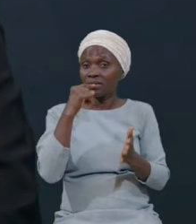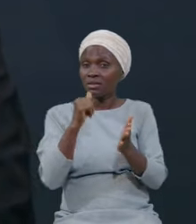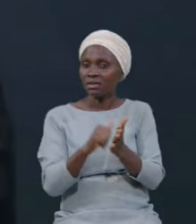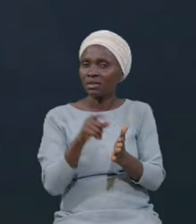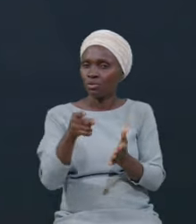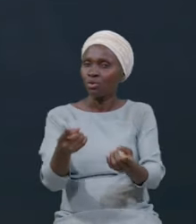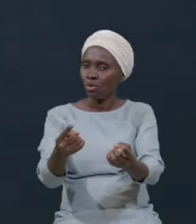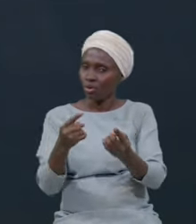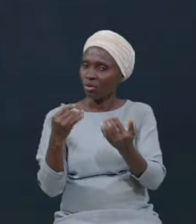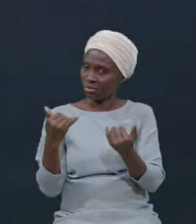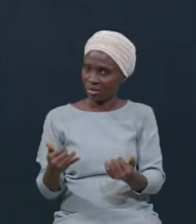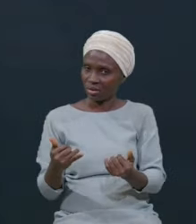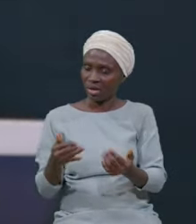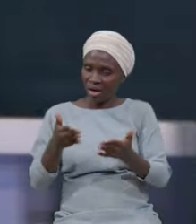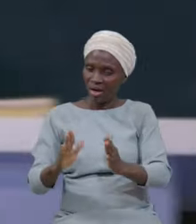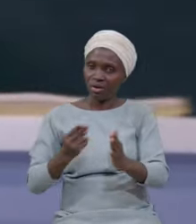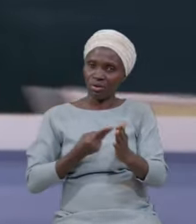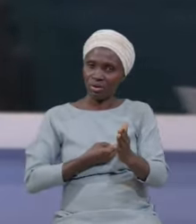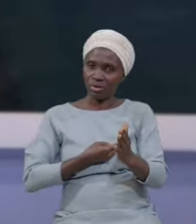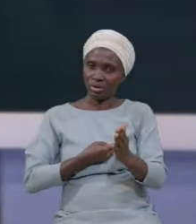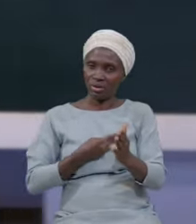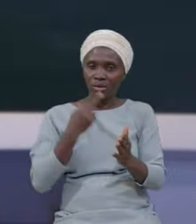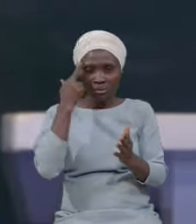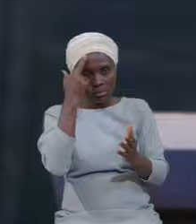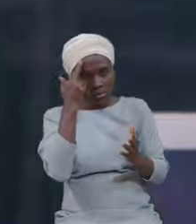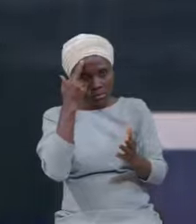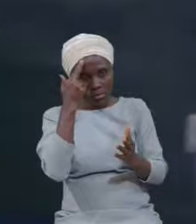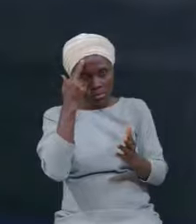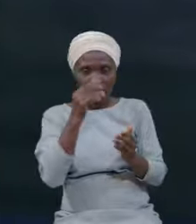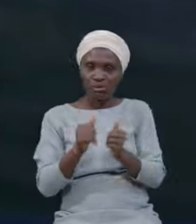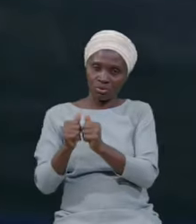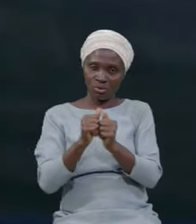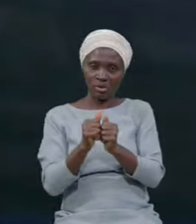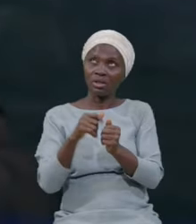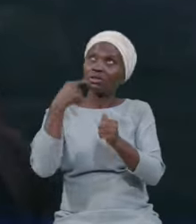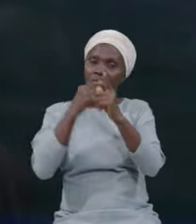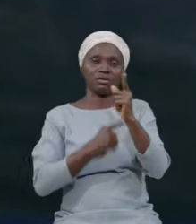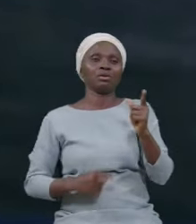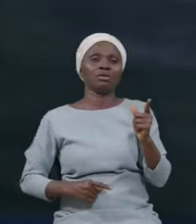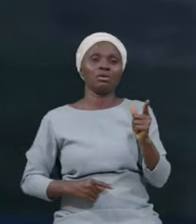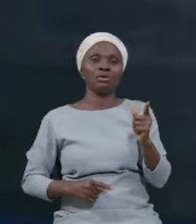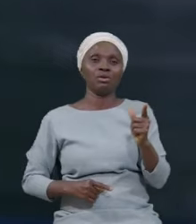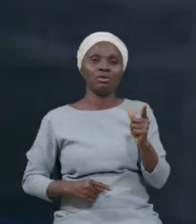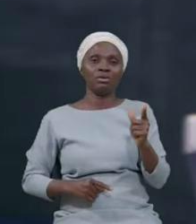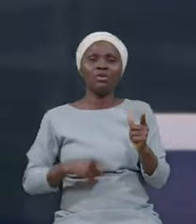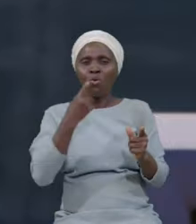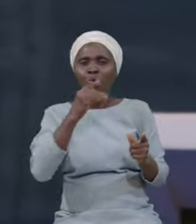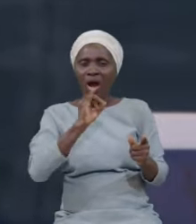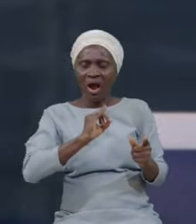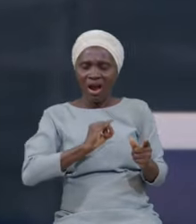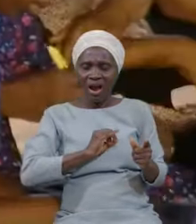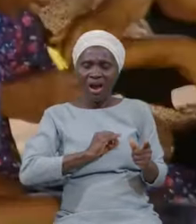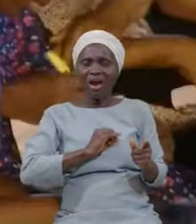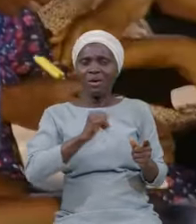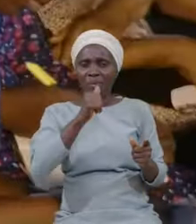together, says the Lord. Who am I? Who are you? Who are we? That the Almighty God, the creator